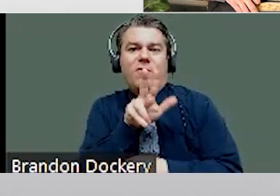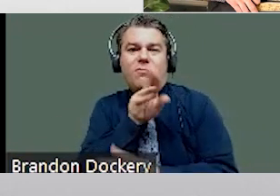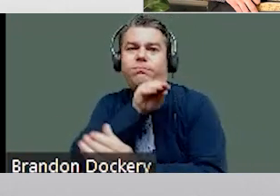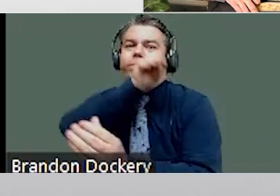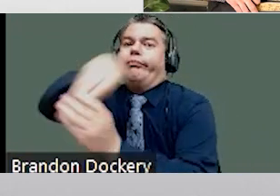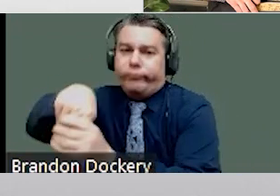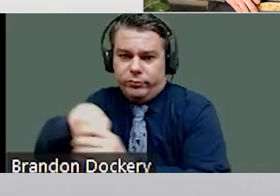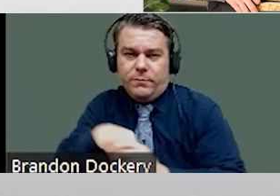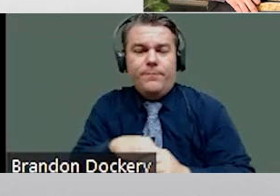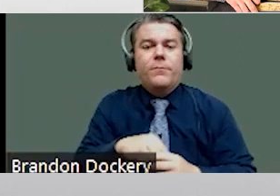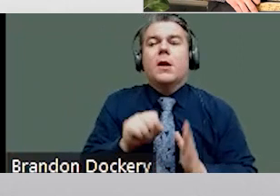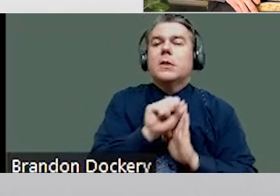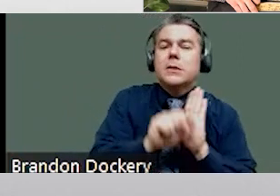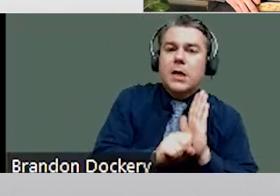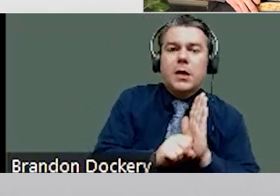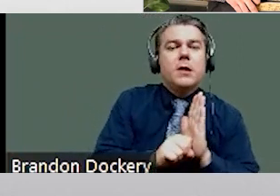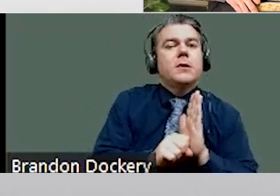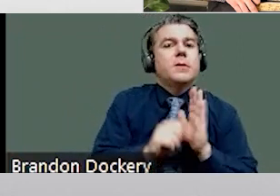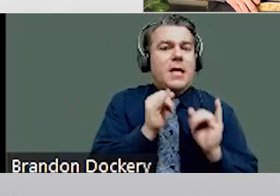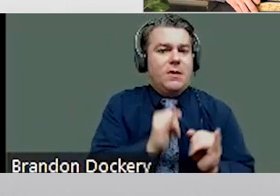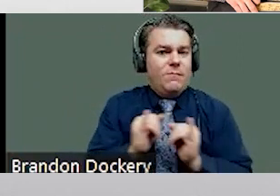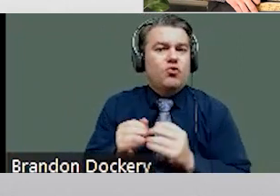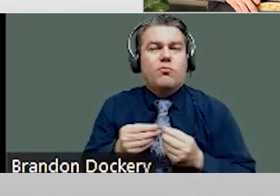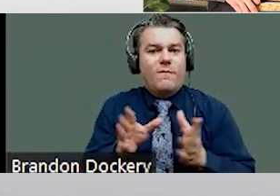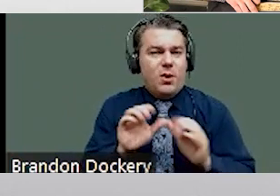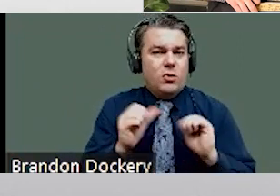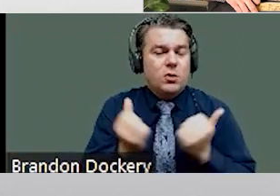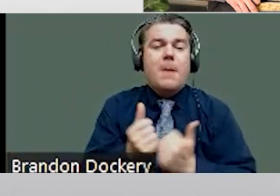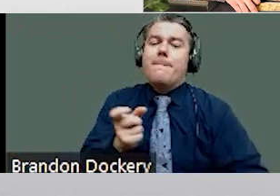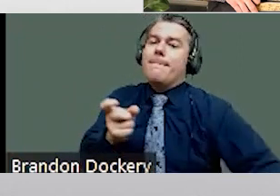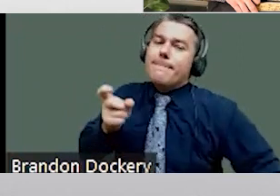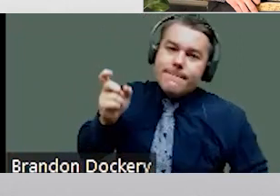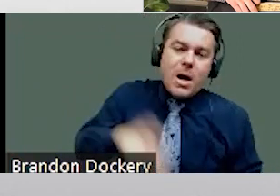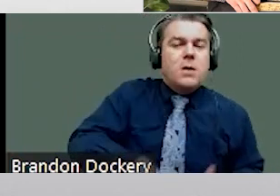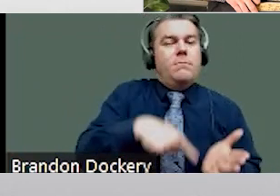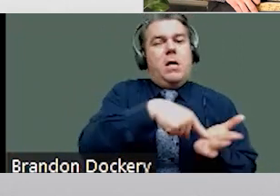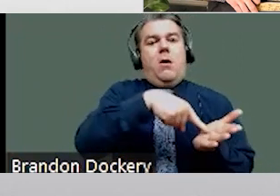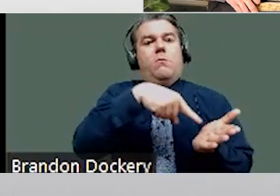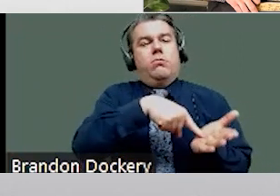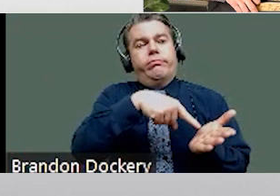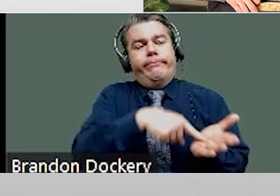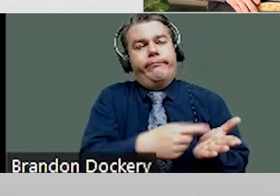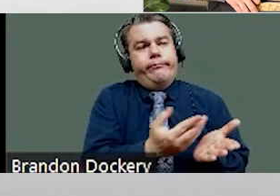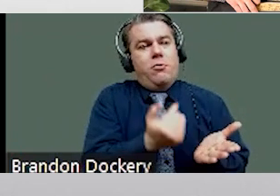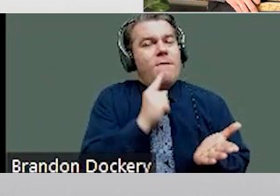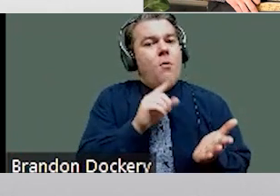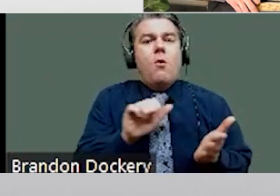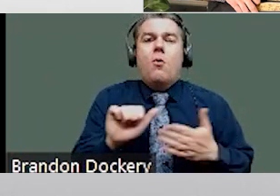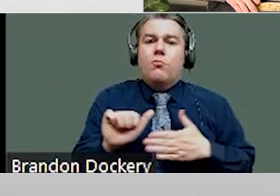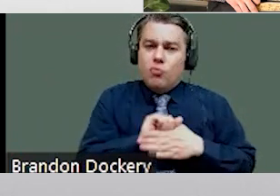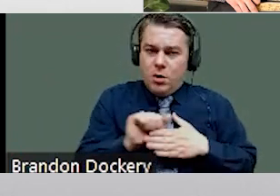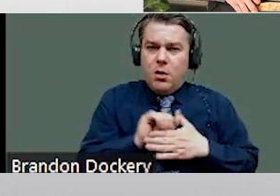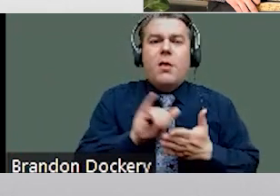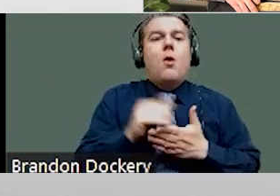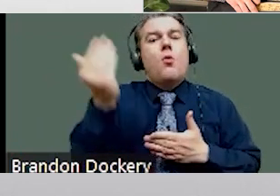is states and individual provider agencies must be held accountable to doing